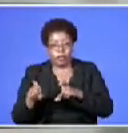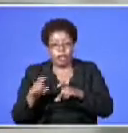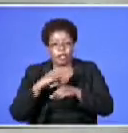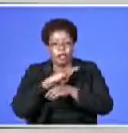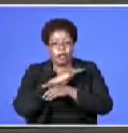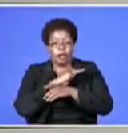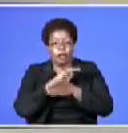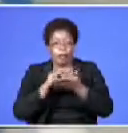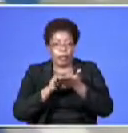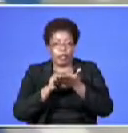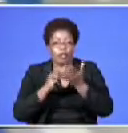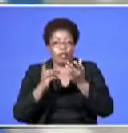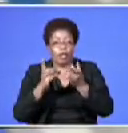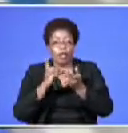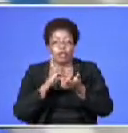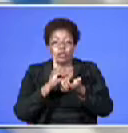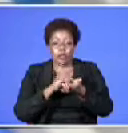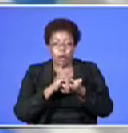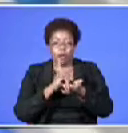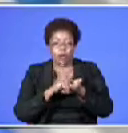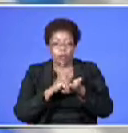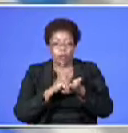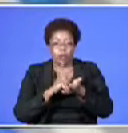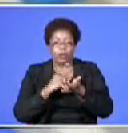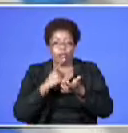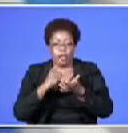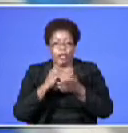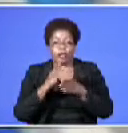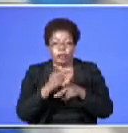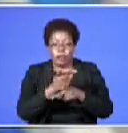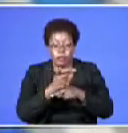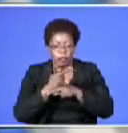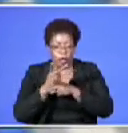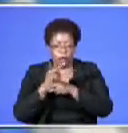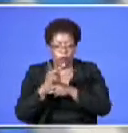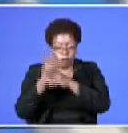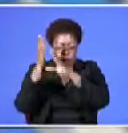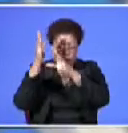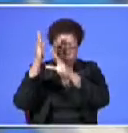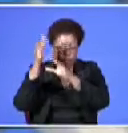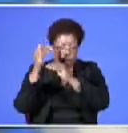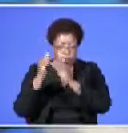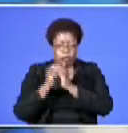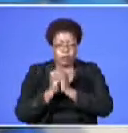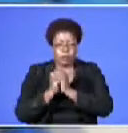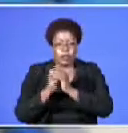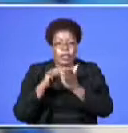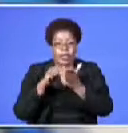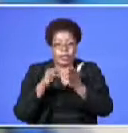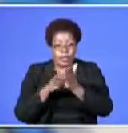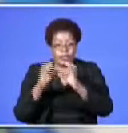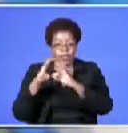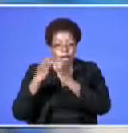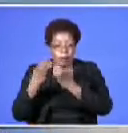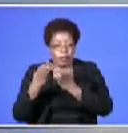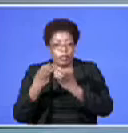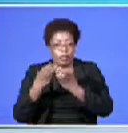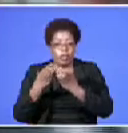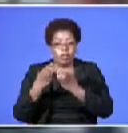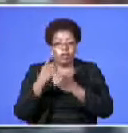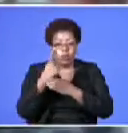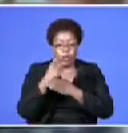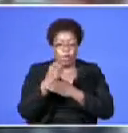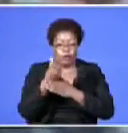Officer Dr. DeLon Brennan is expressing cautious optimism. The Massachusetts-based company is one of several